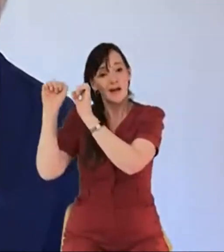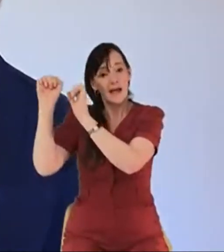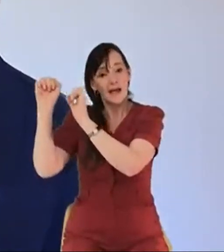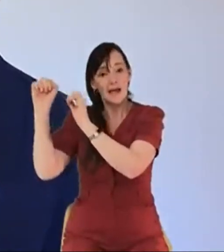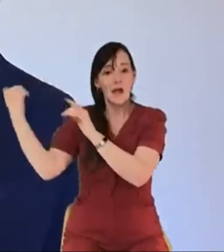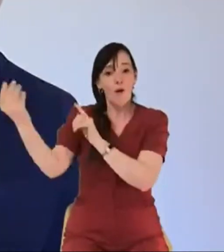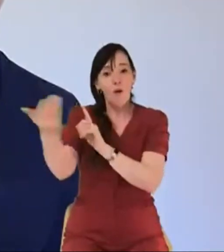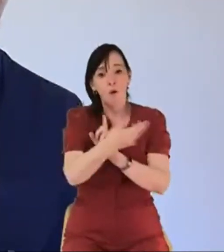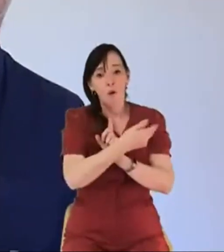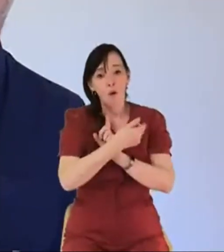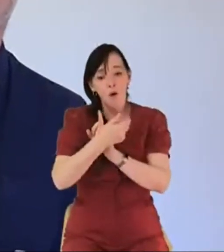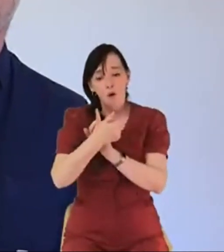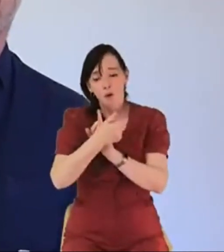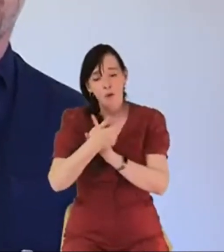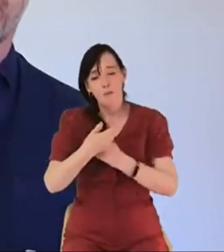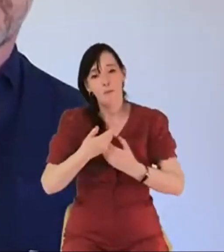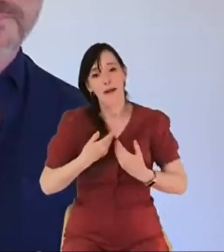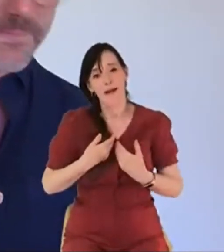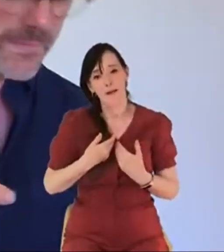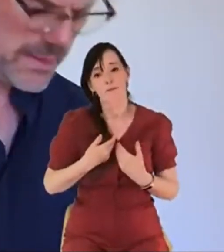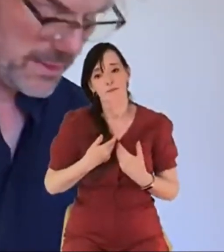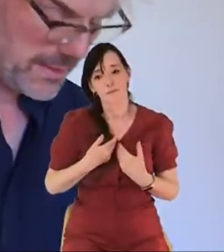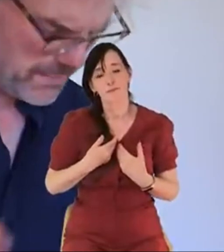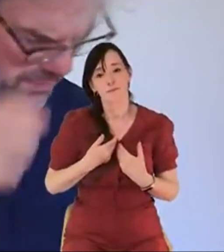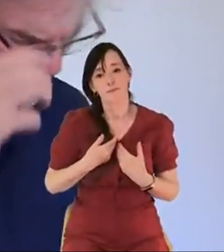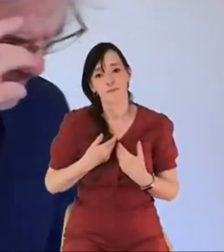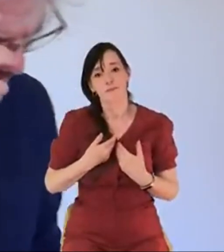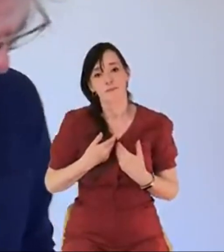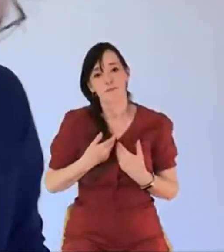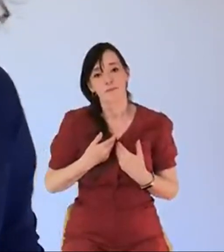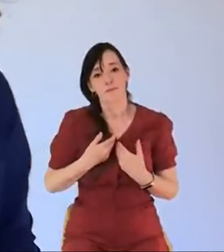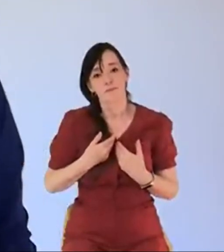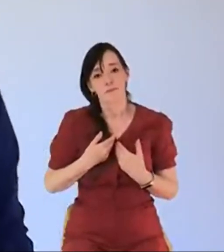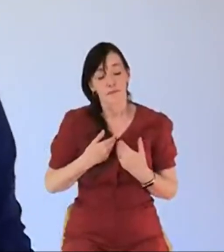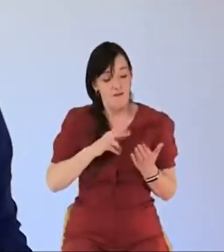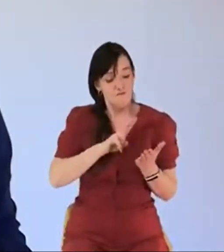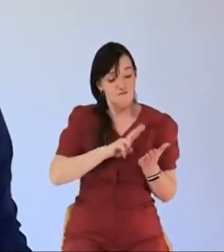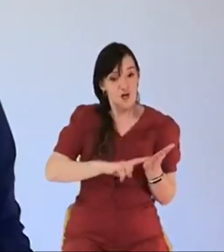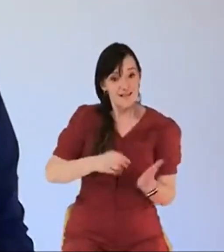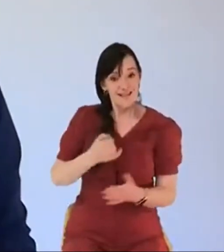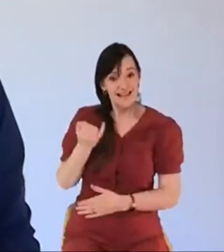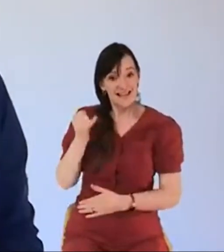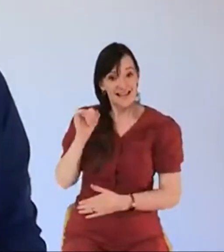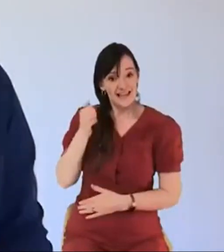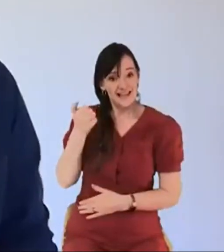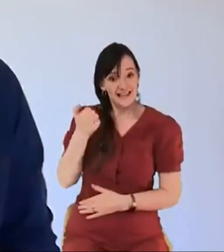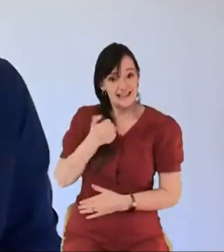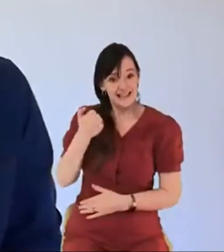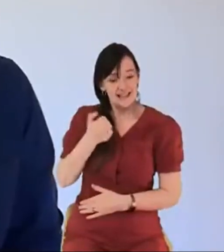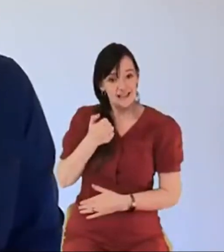says in verse 16